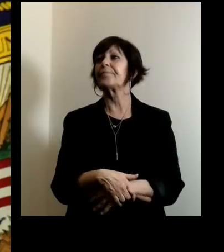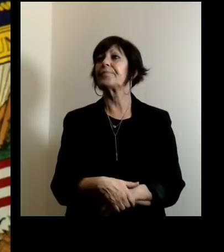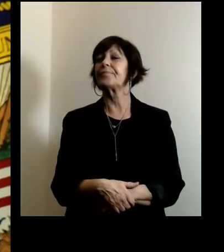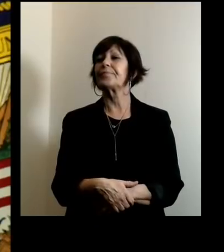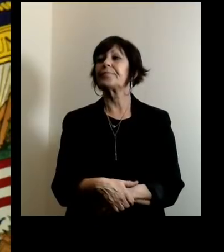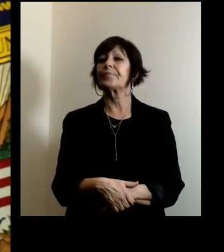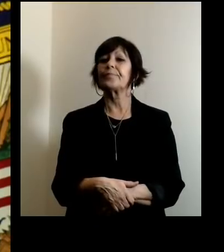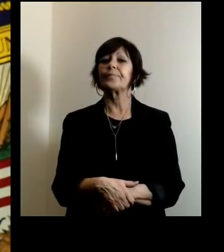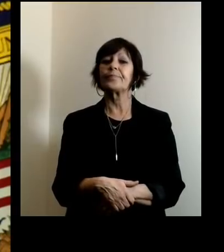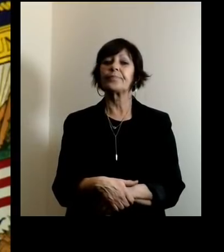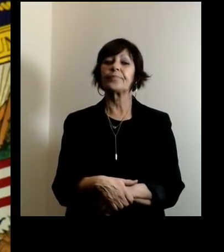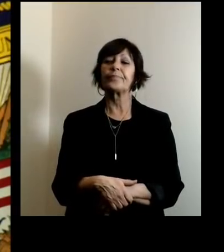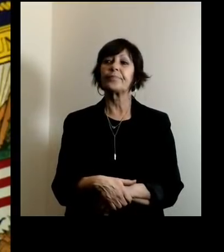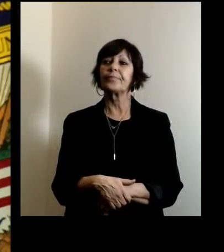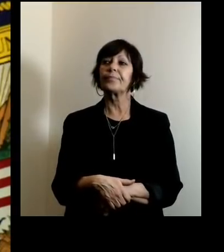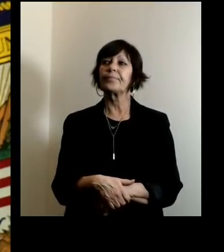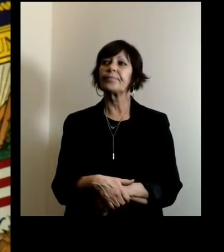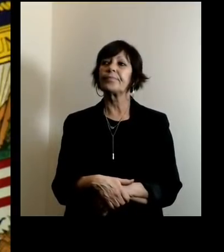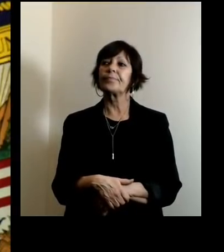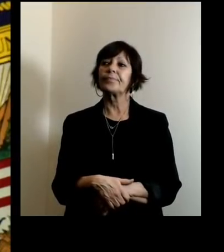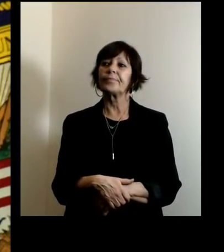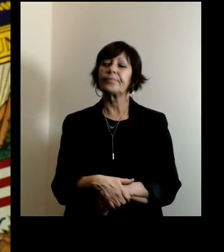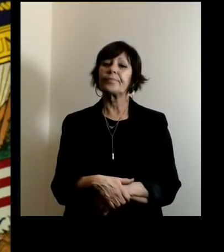WKBW. Sorry.